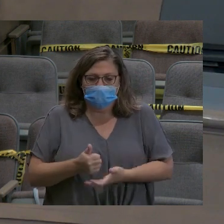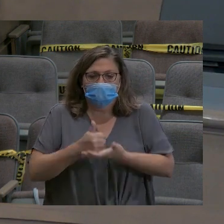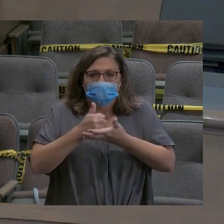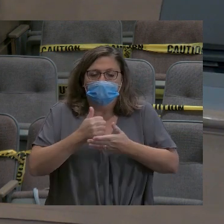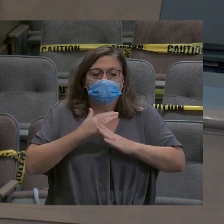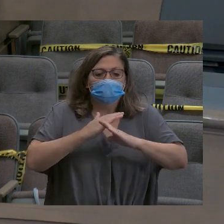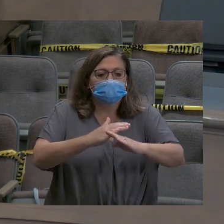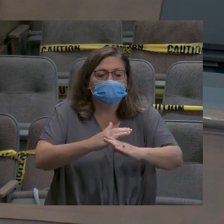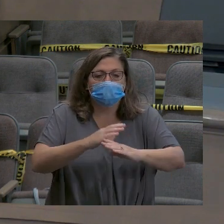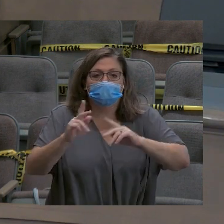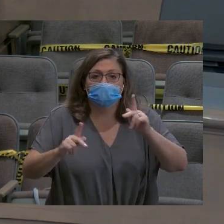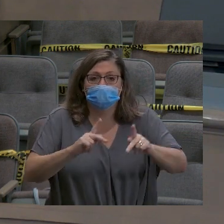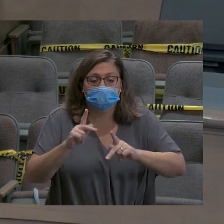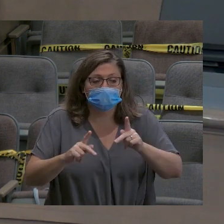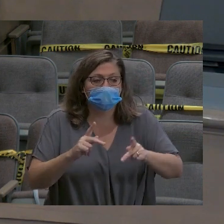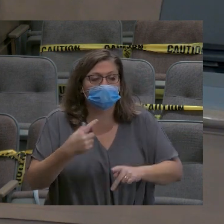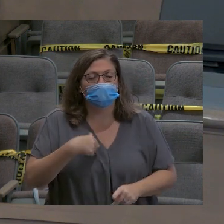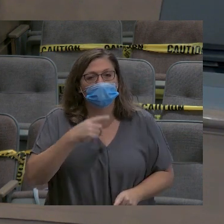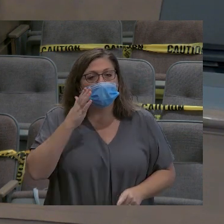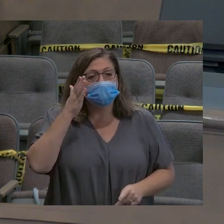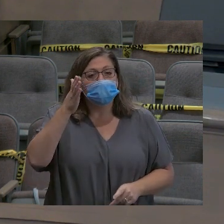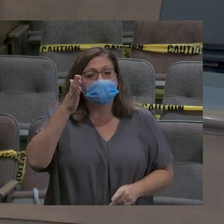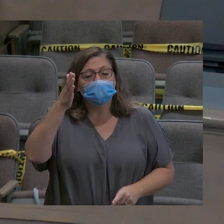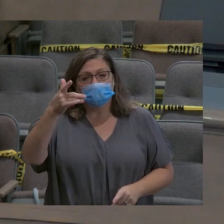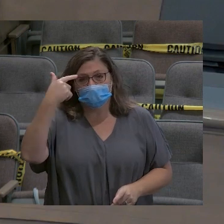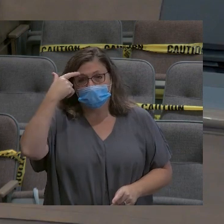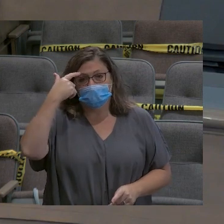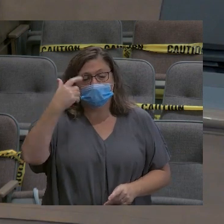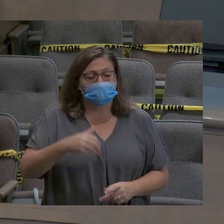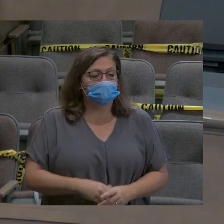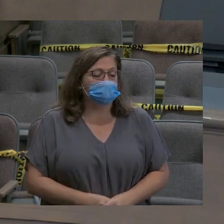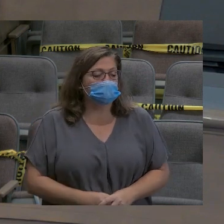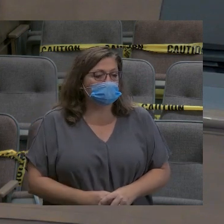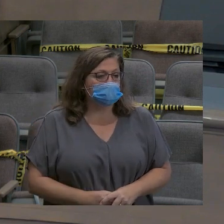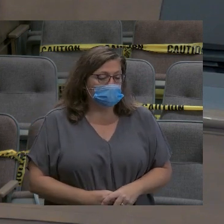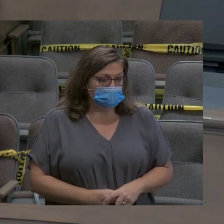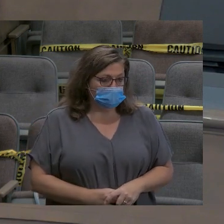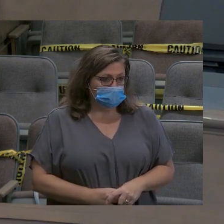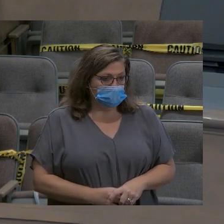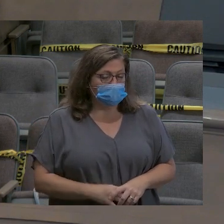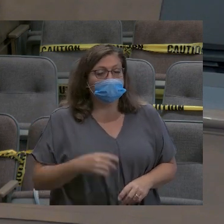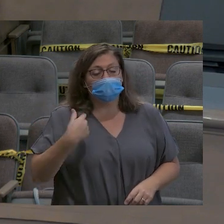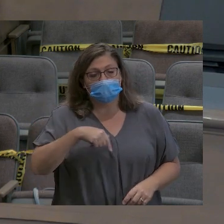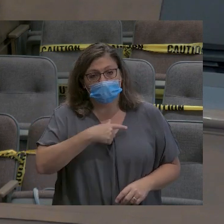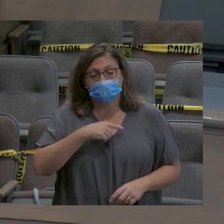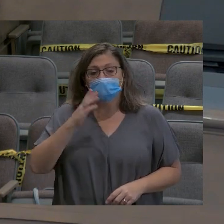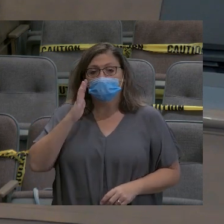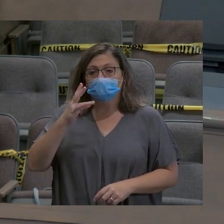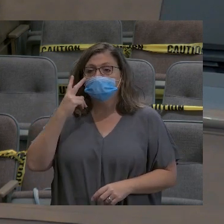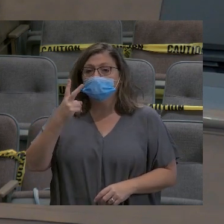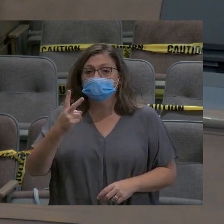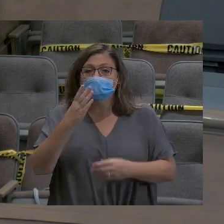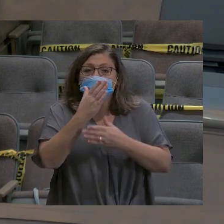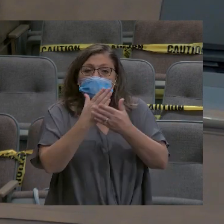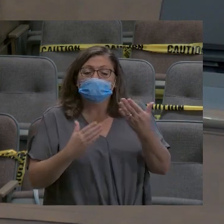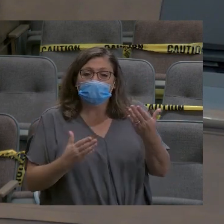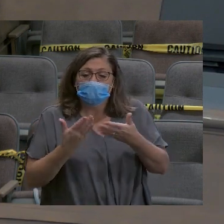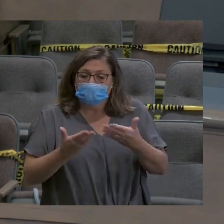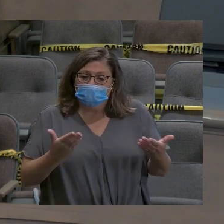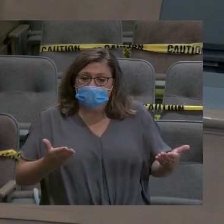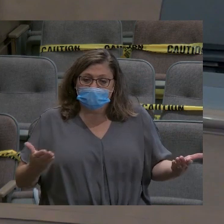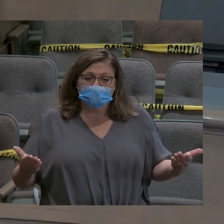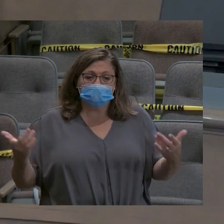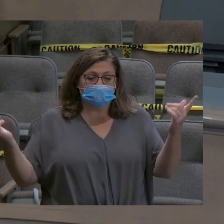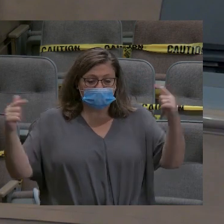forward. We need to continue to do that. I think we're also going to see some programs arrive in this community where we continue to try and unify the